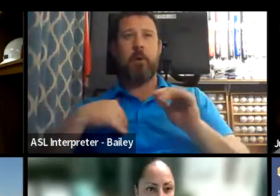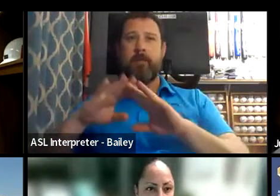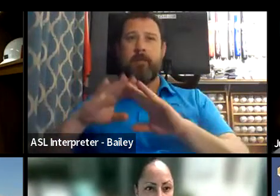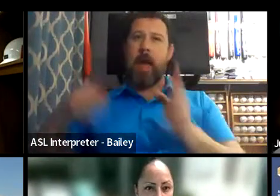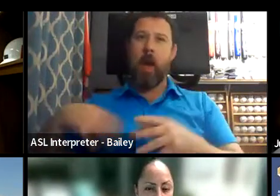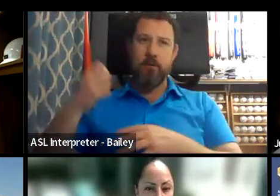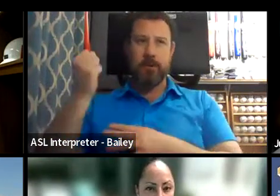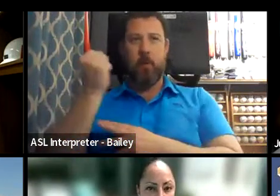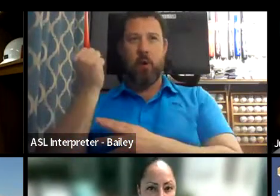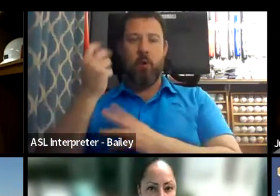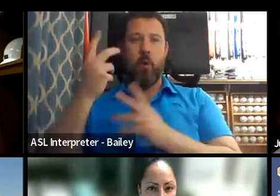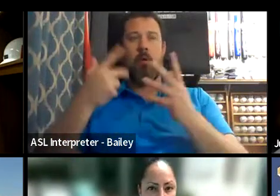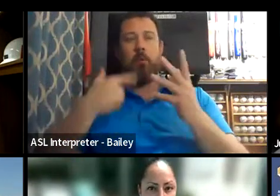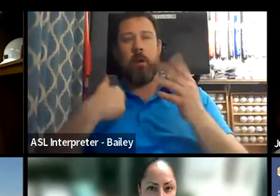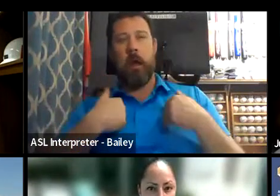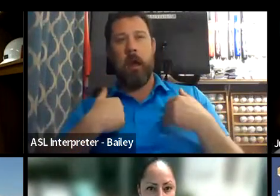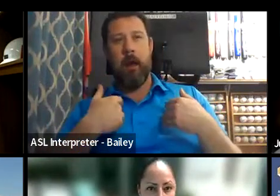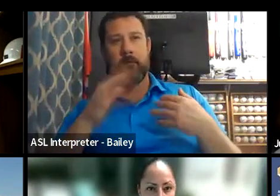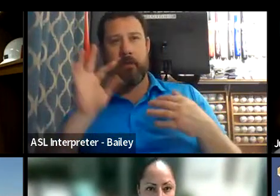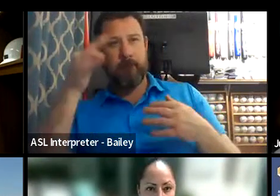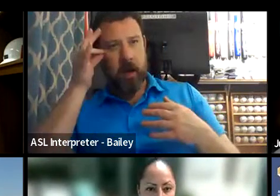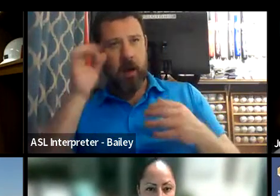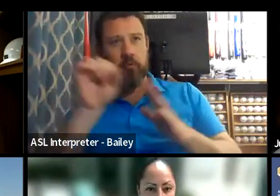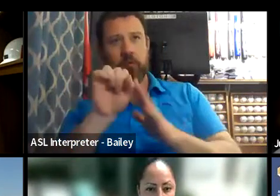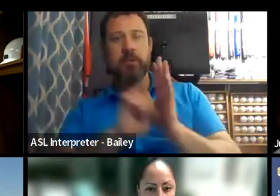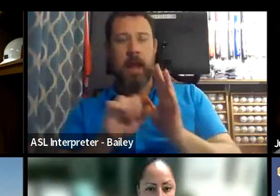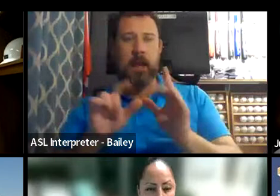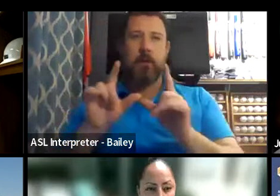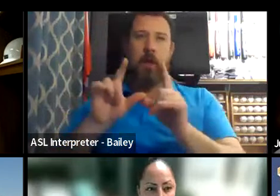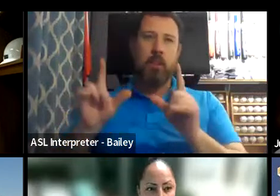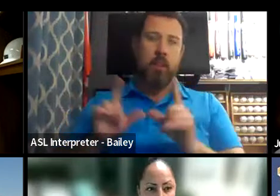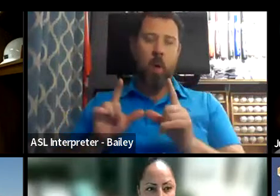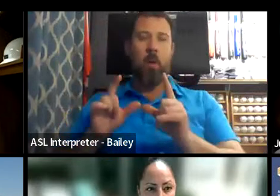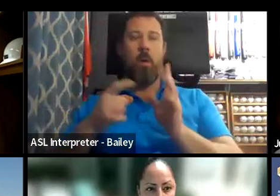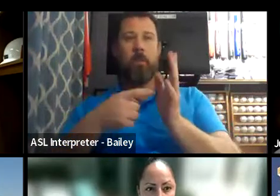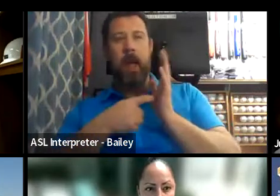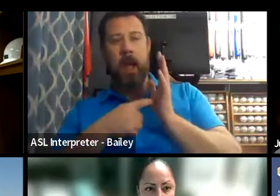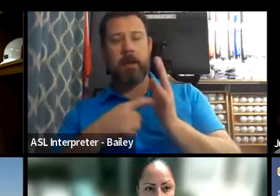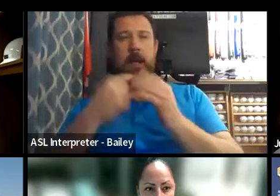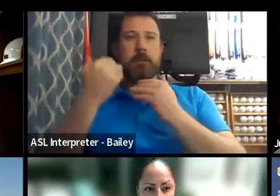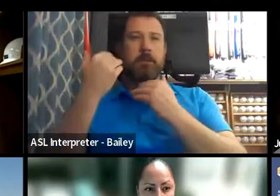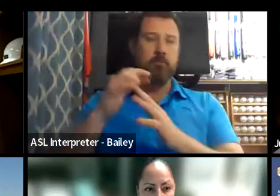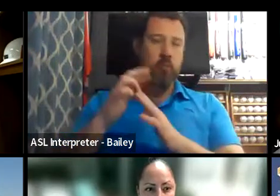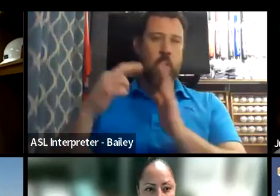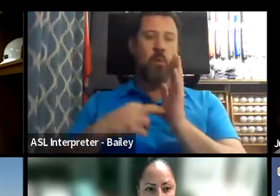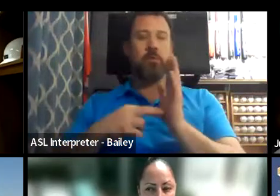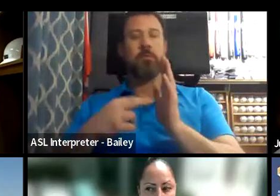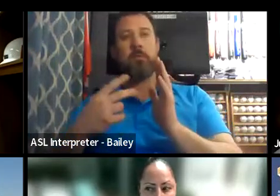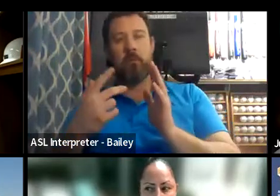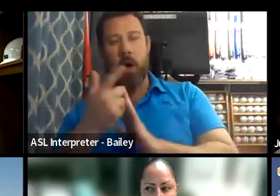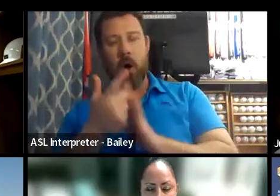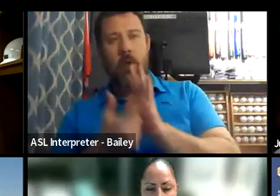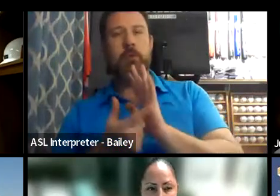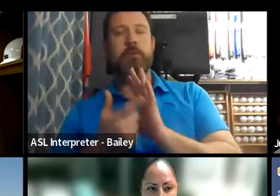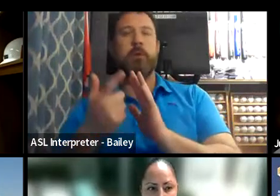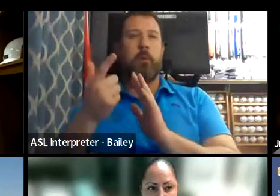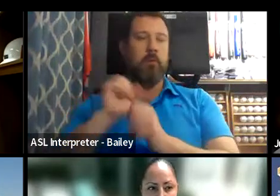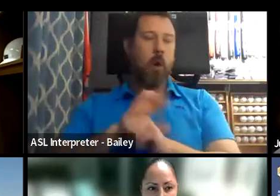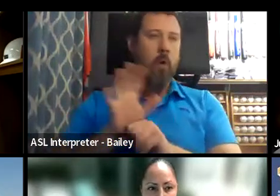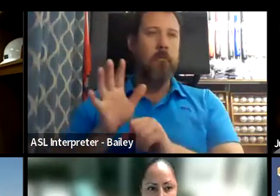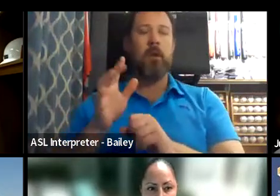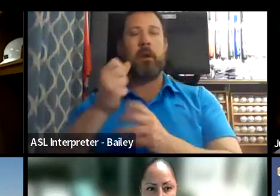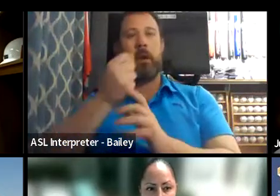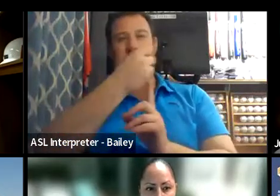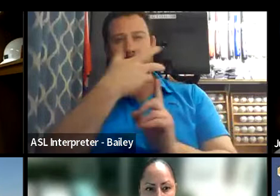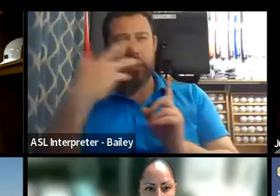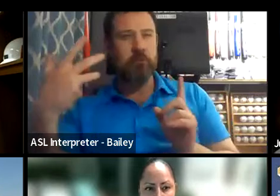when we have all of the federal, state, and local mandates coming to an end with regards to COVID, et cetera, all of these things